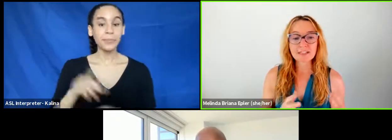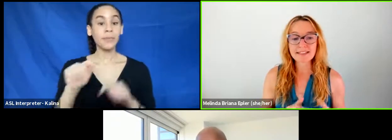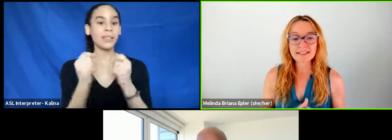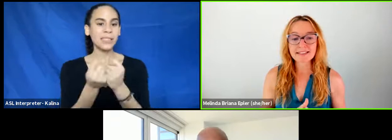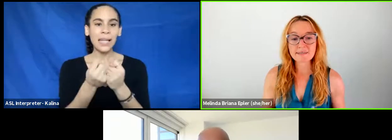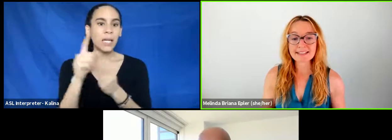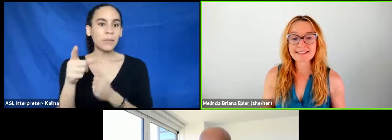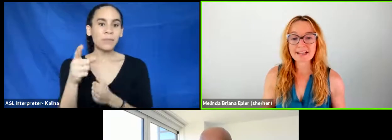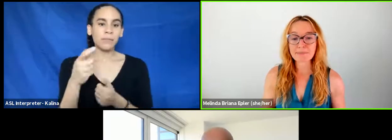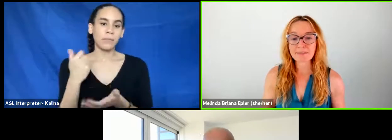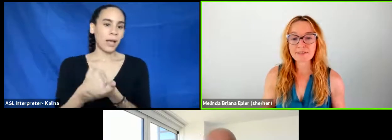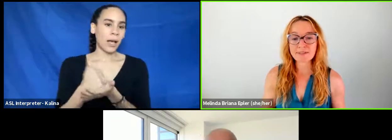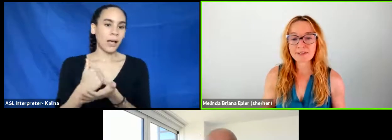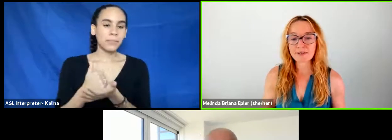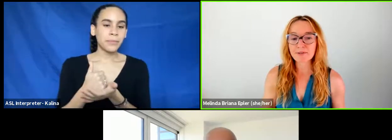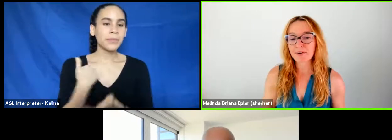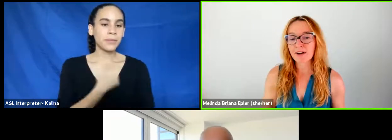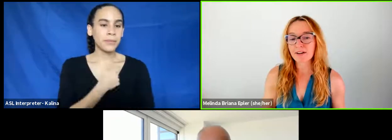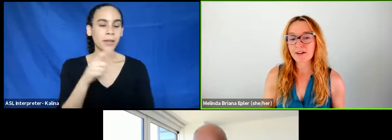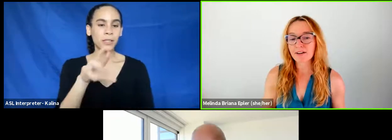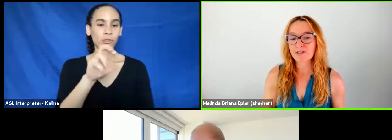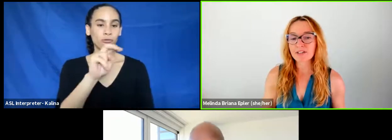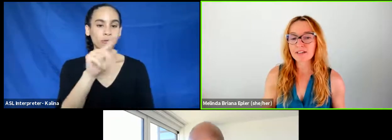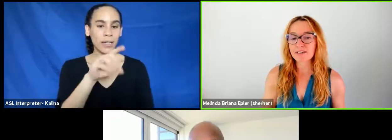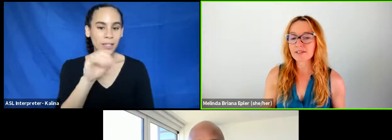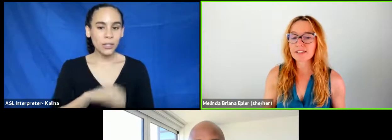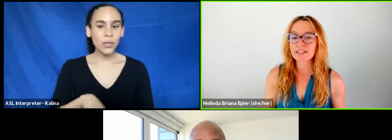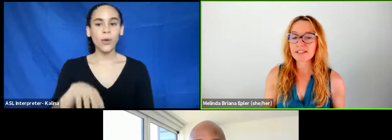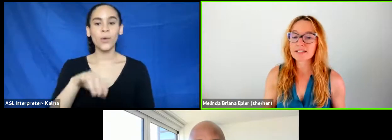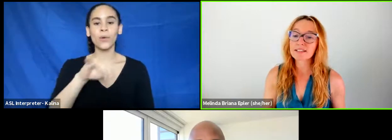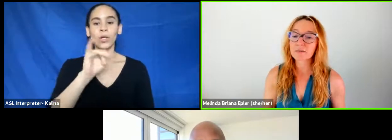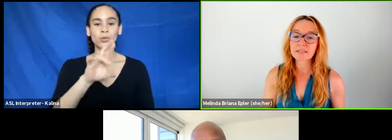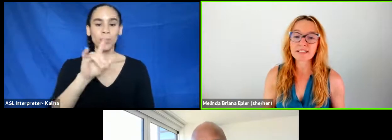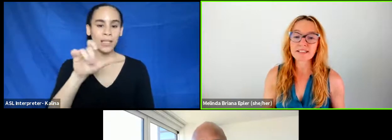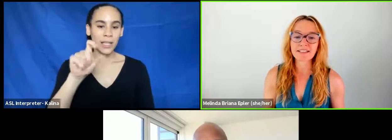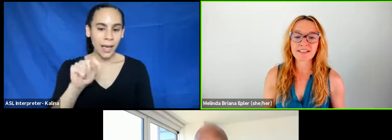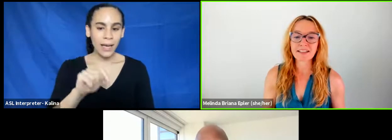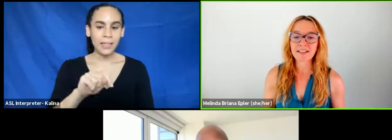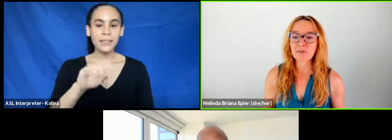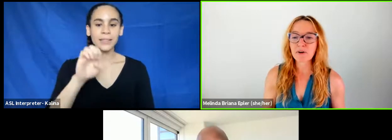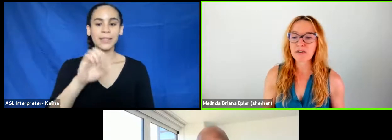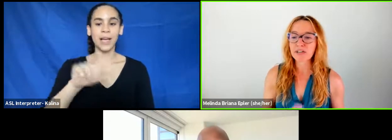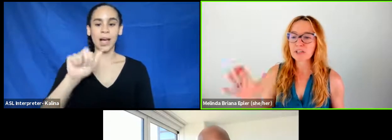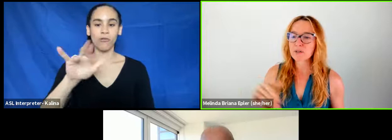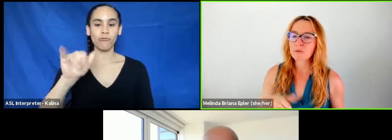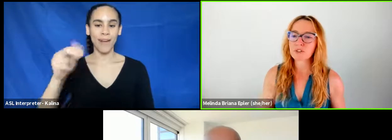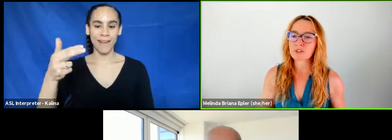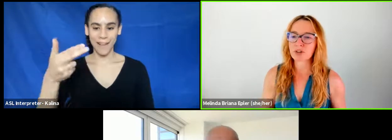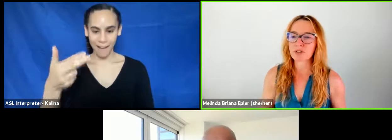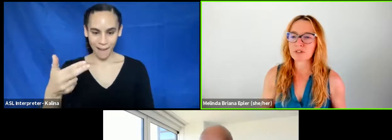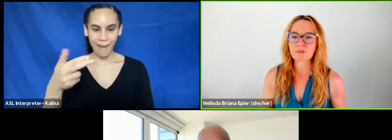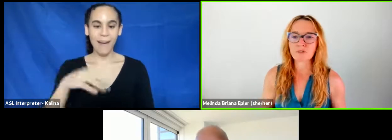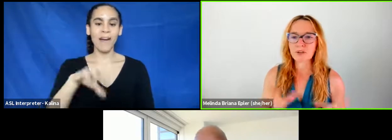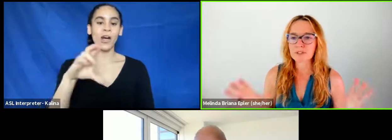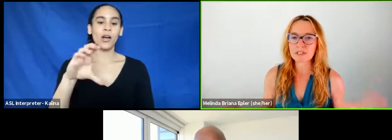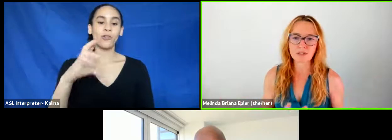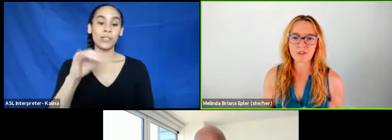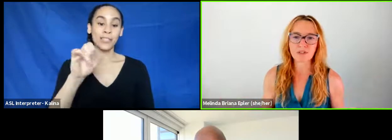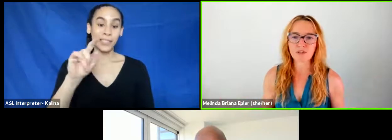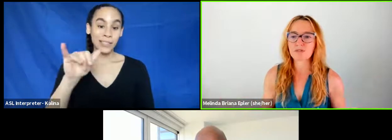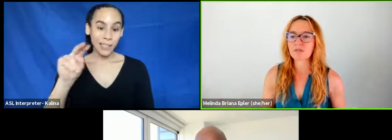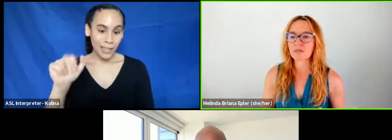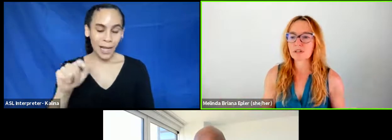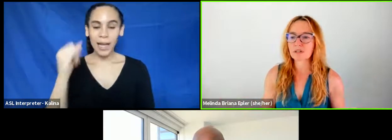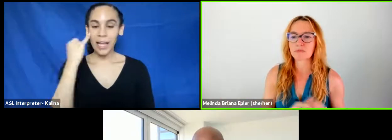doing amazing things, making this happen. Renzo, Ariyah, Juliette, Christina, Emilie, thank you all. And they will be in the chat too. So if you have any